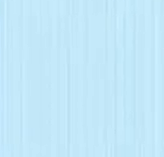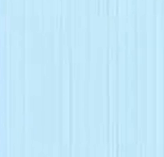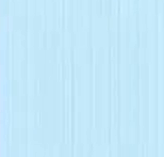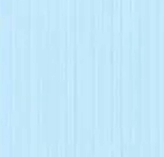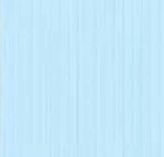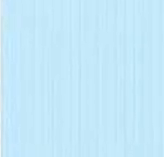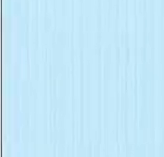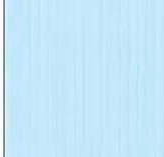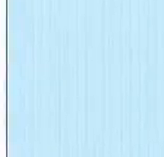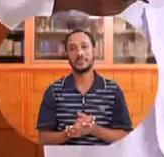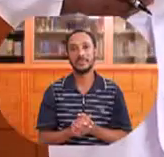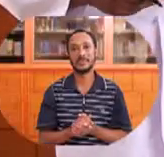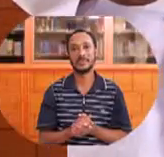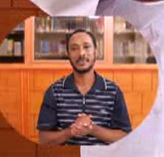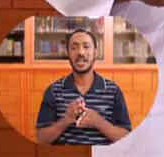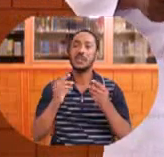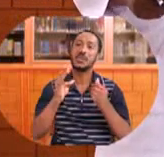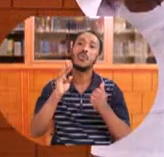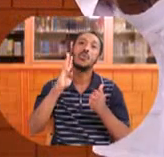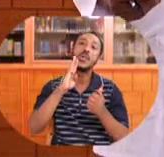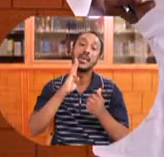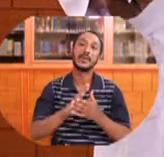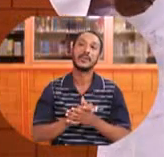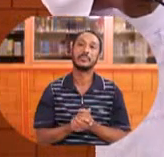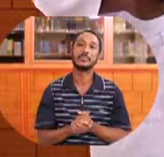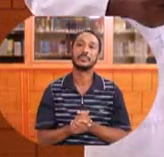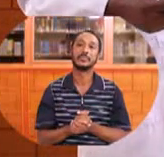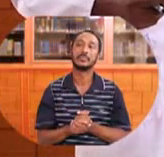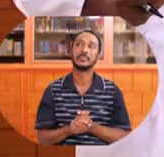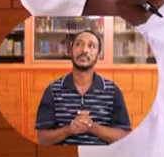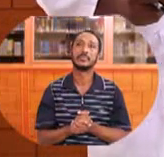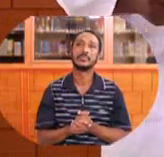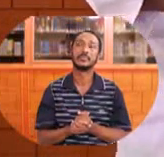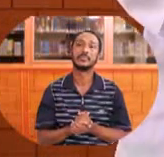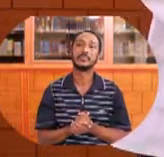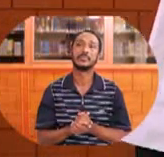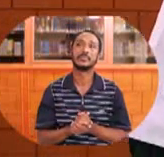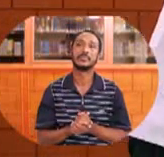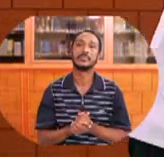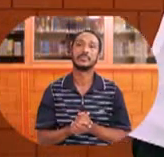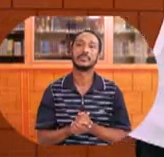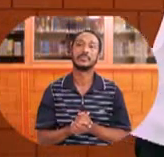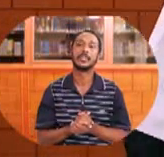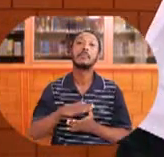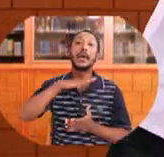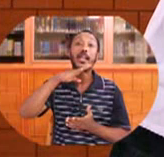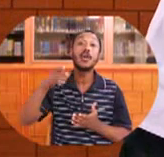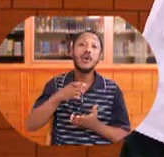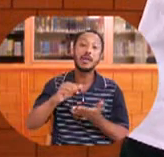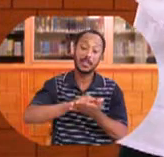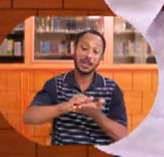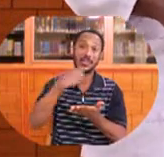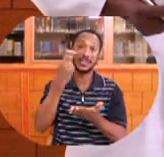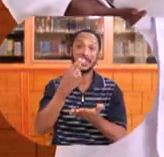it is water that can give or that can produce enough amount of laser readily